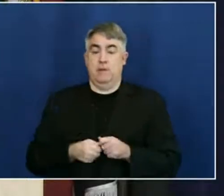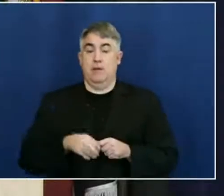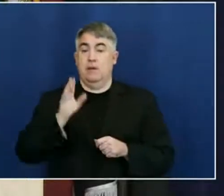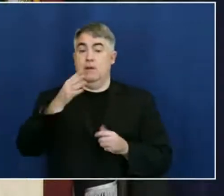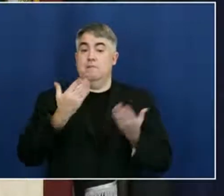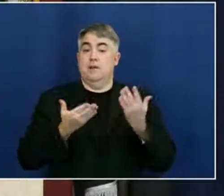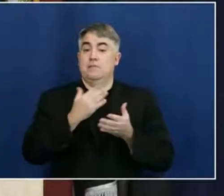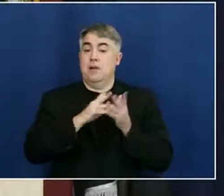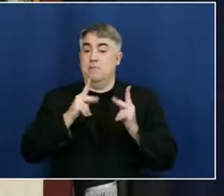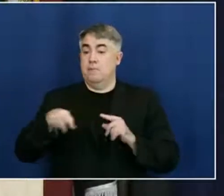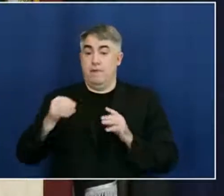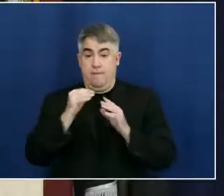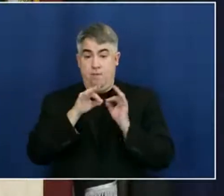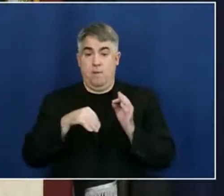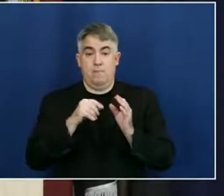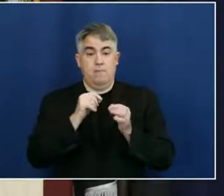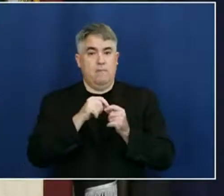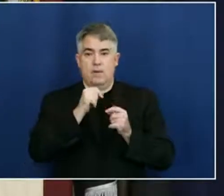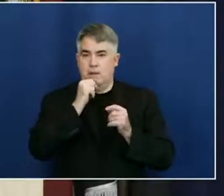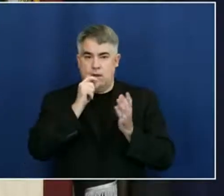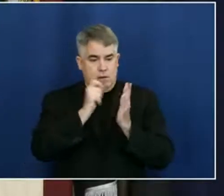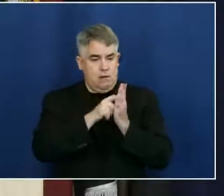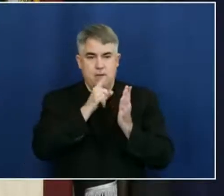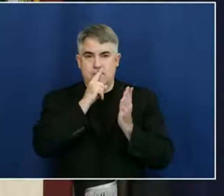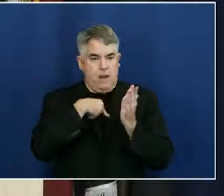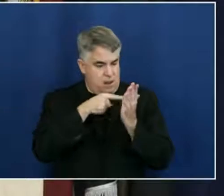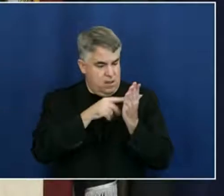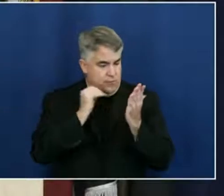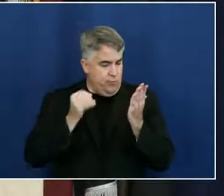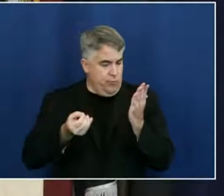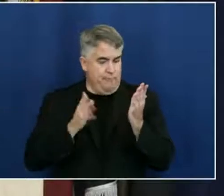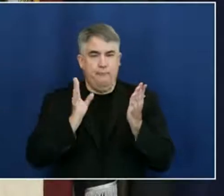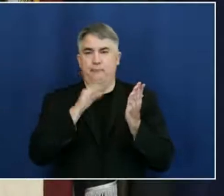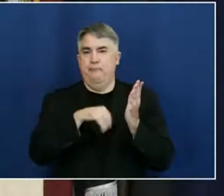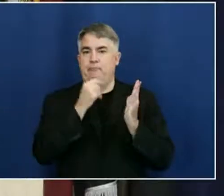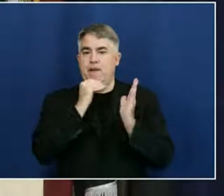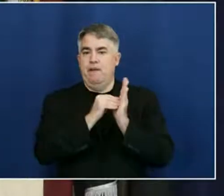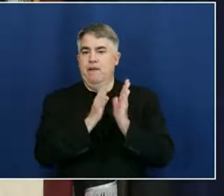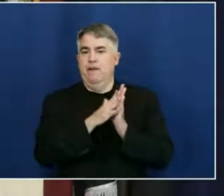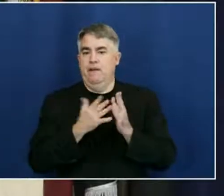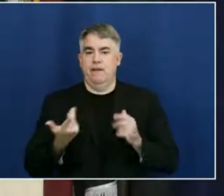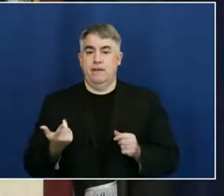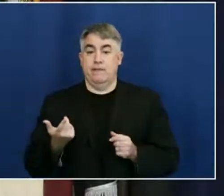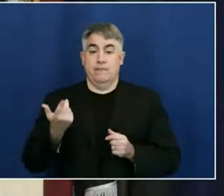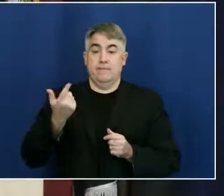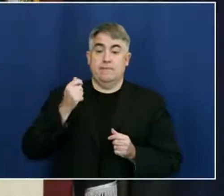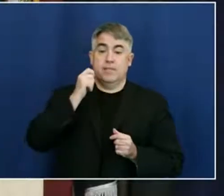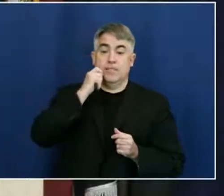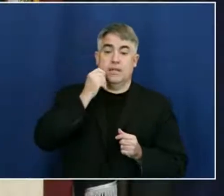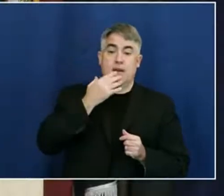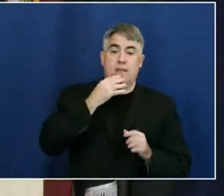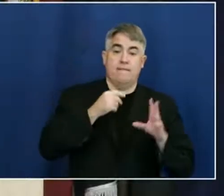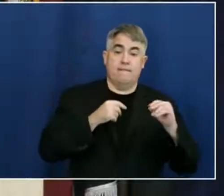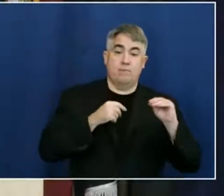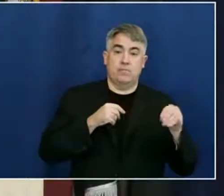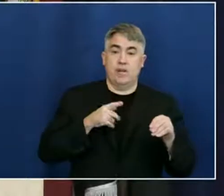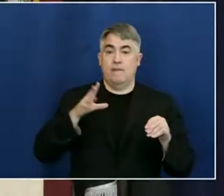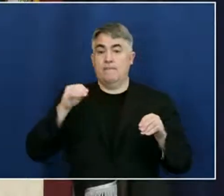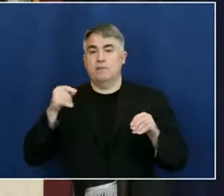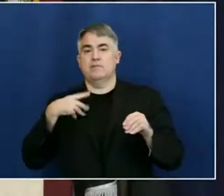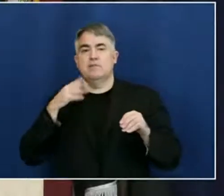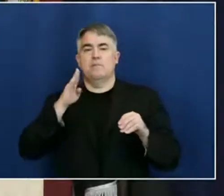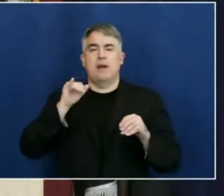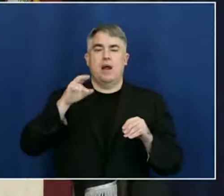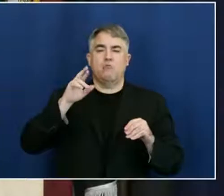Sometimes people maybe of mixed race and don't want to pick one or the other. But we've certainly expended considerable effort to try and